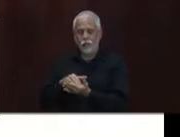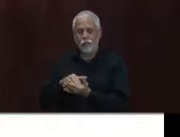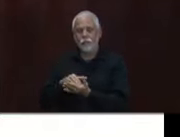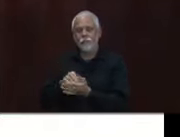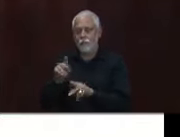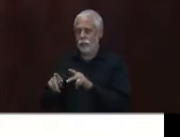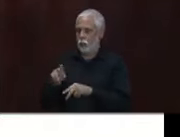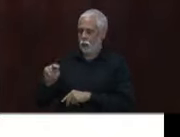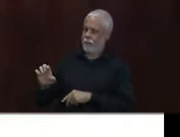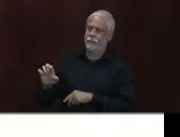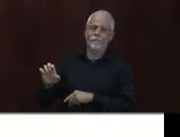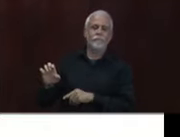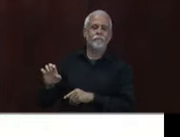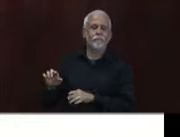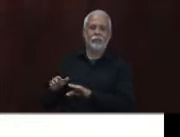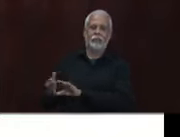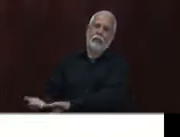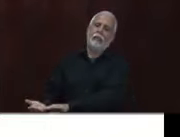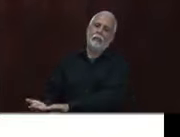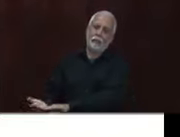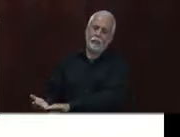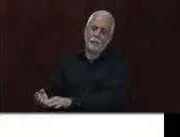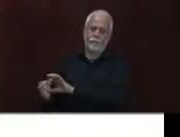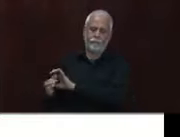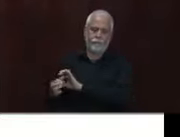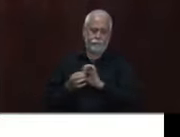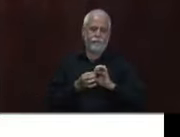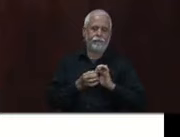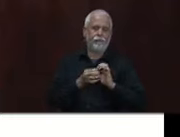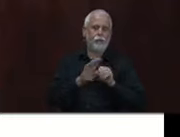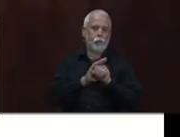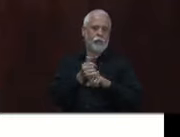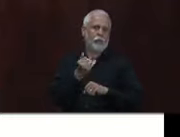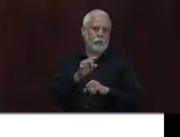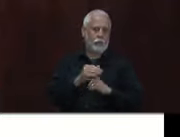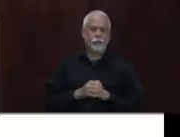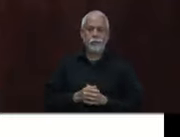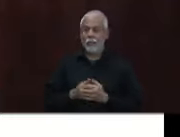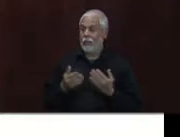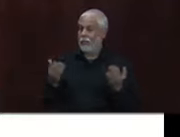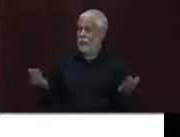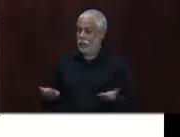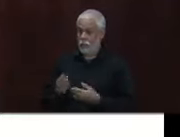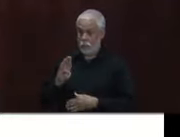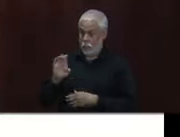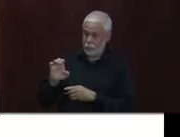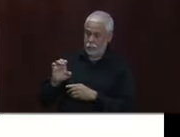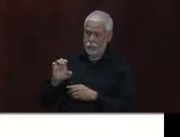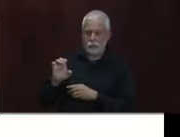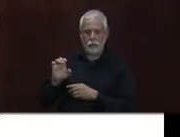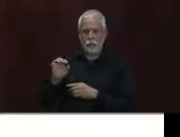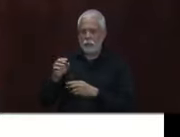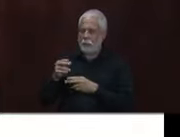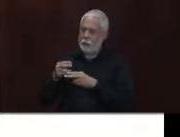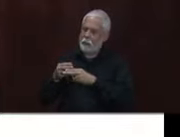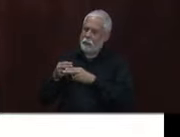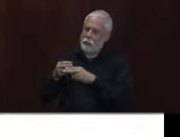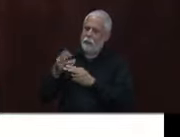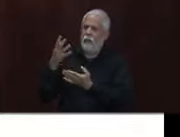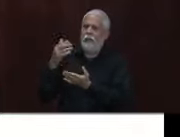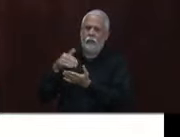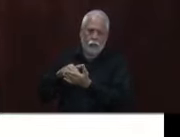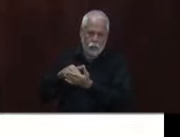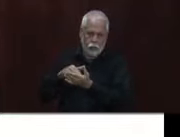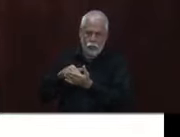North Carolinians have died related to COVID-19. Here in Buncombe, we are on the brink of reaching